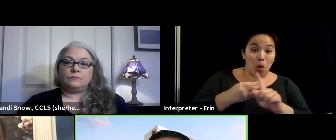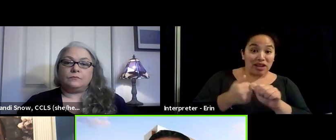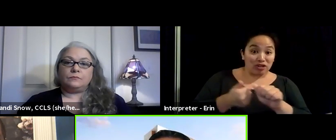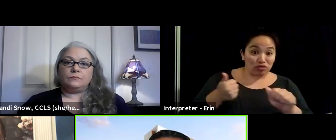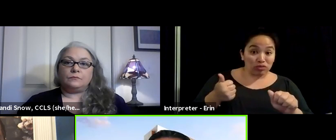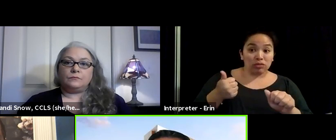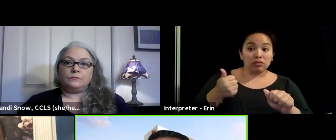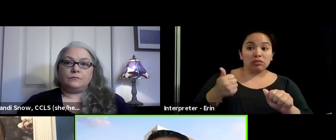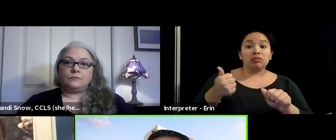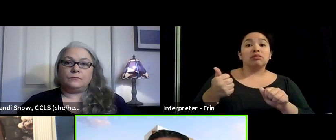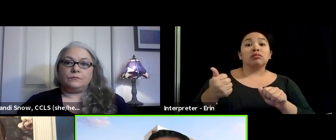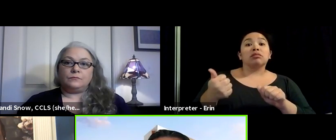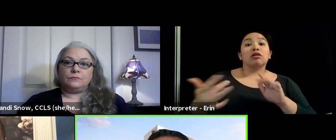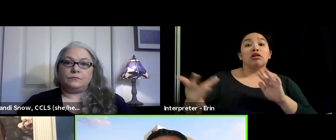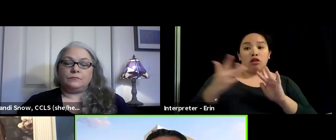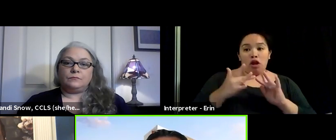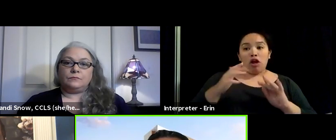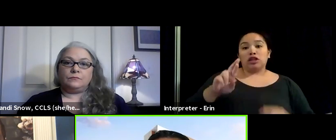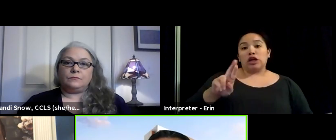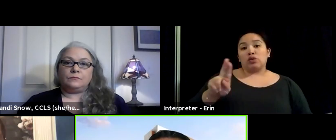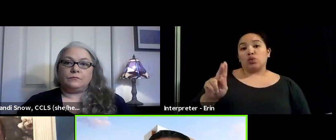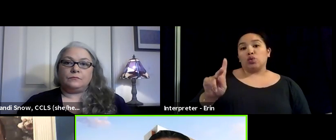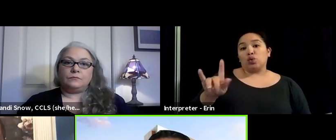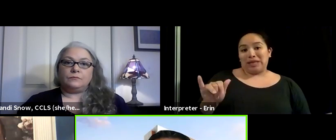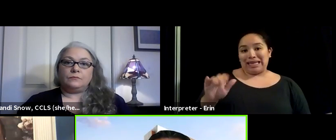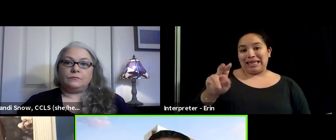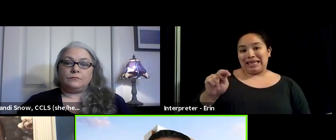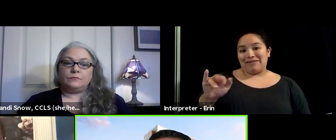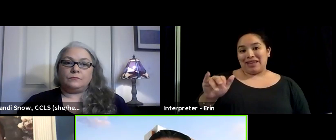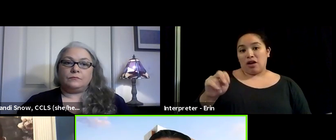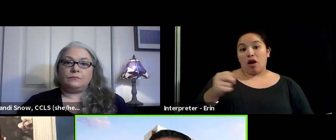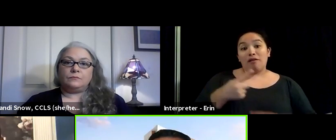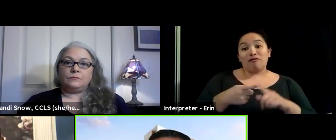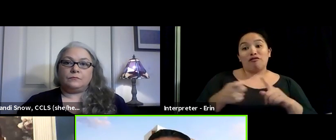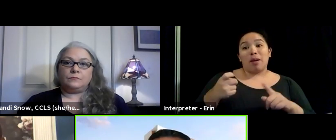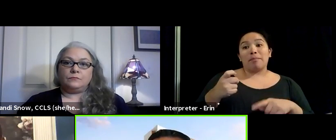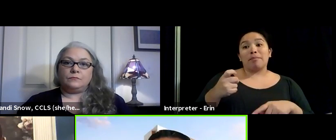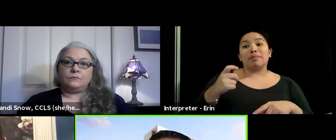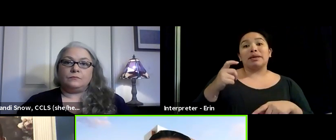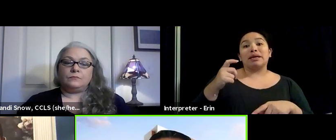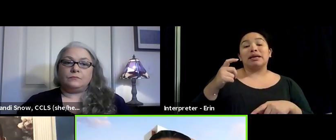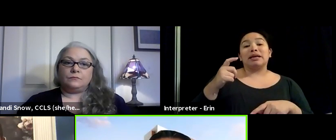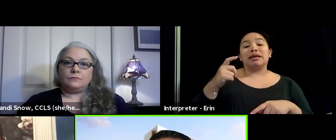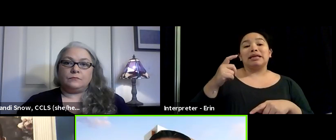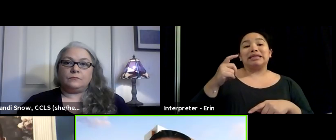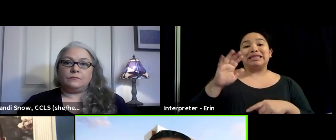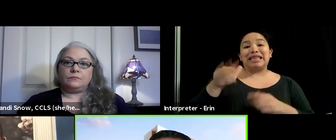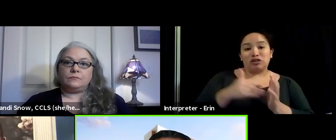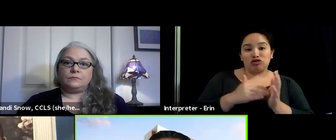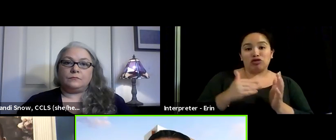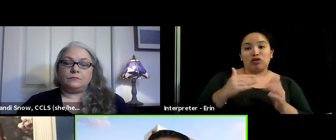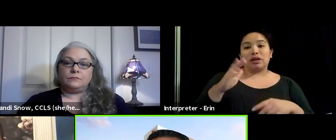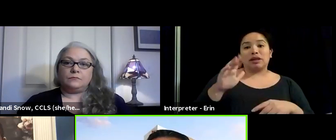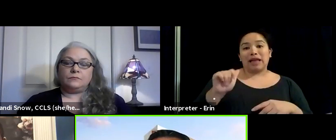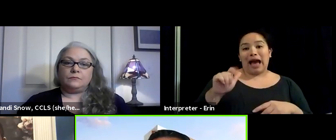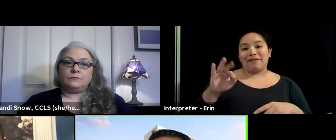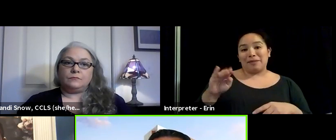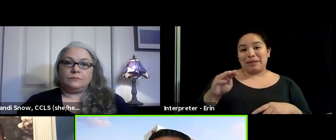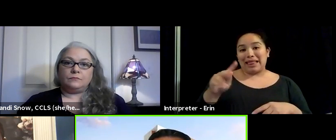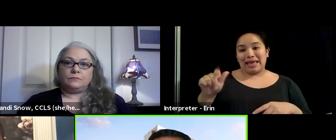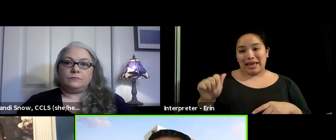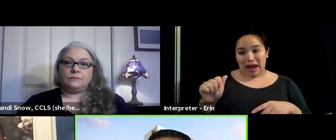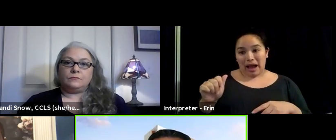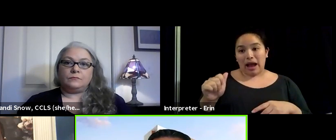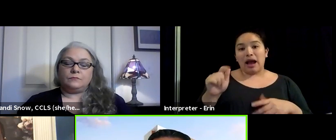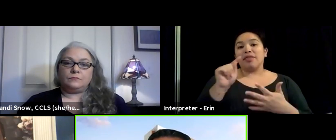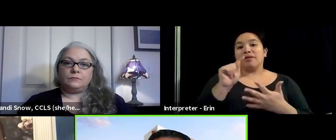please feel free to contact Reading and Beyond, the Fresno Center, Centro La Familia, Educational Leadership Foundation, the Chicaro